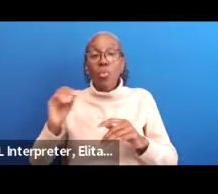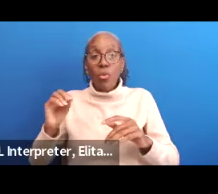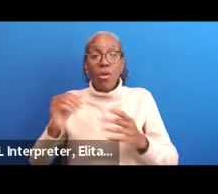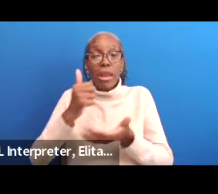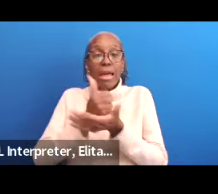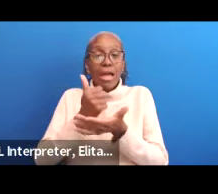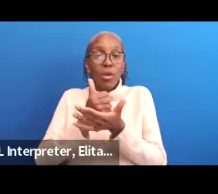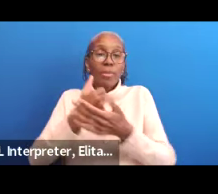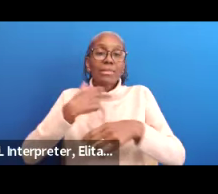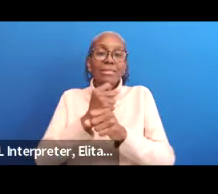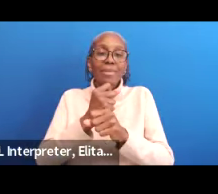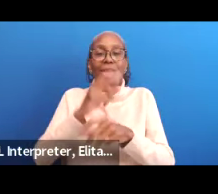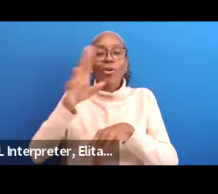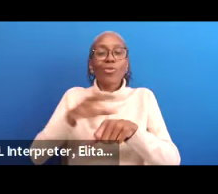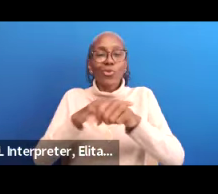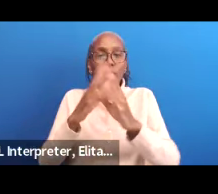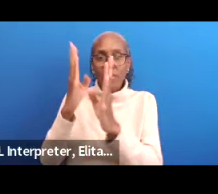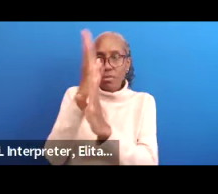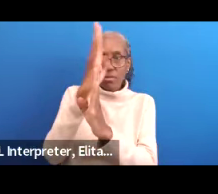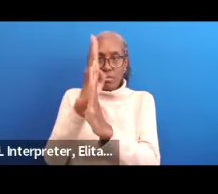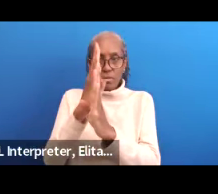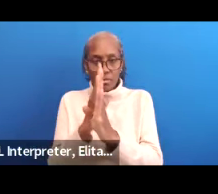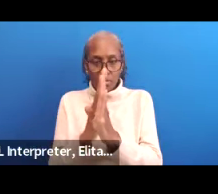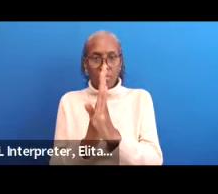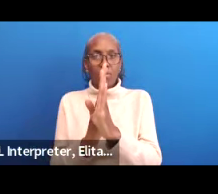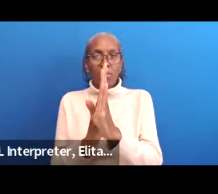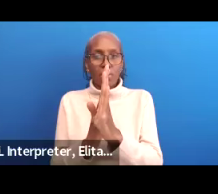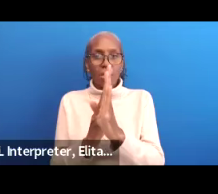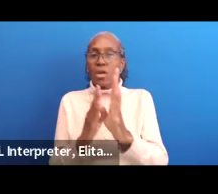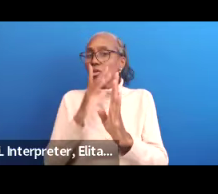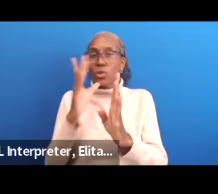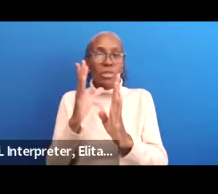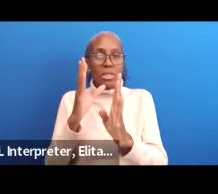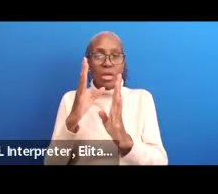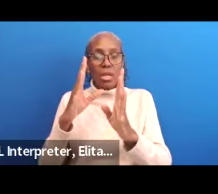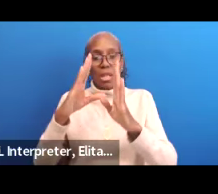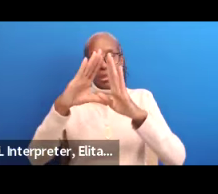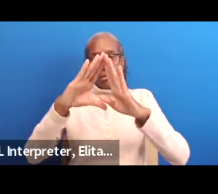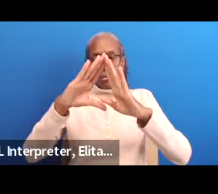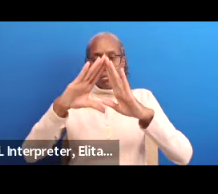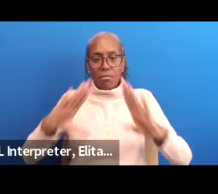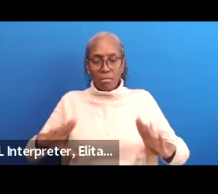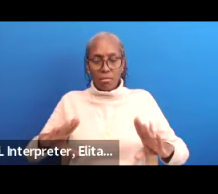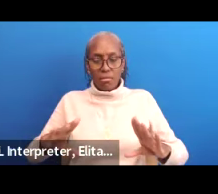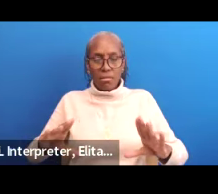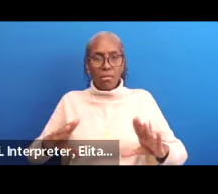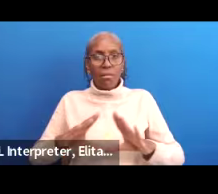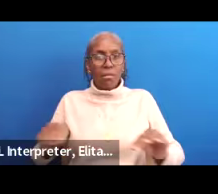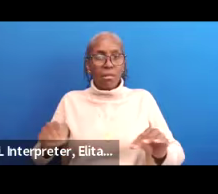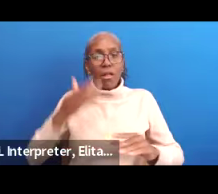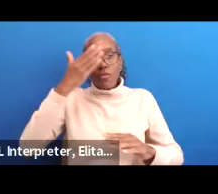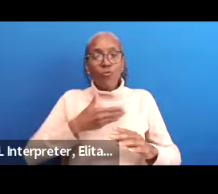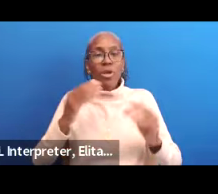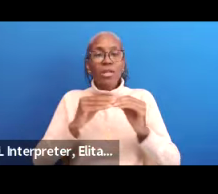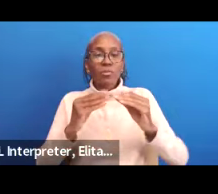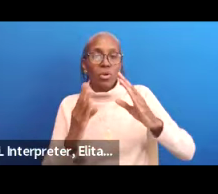help recreate the normal alignment so that it's no longer wedge shaped in the front. It's more like